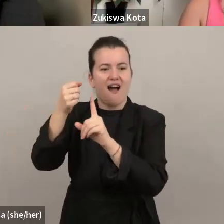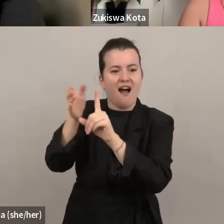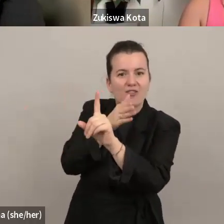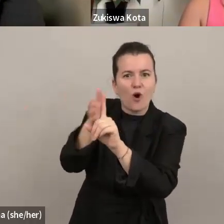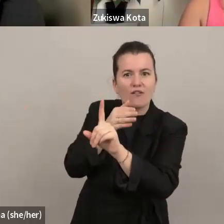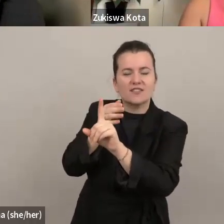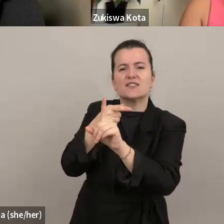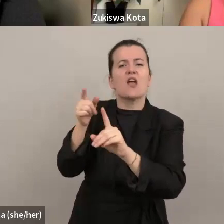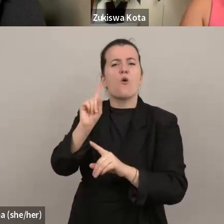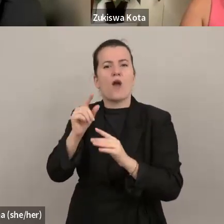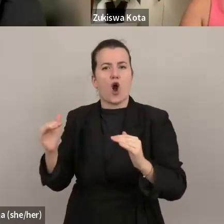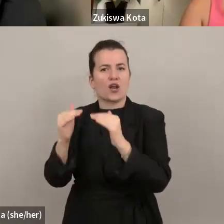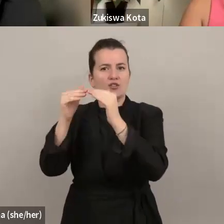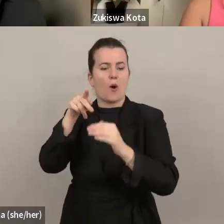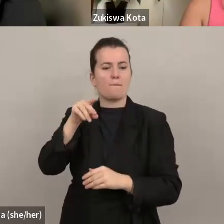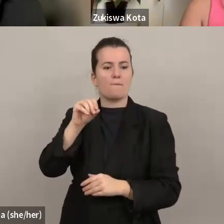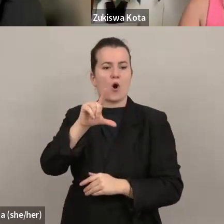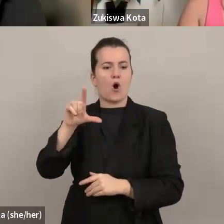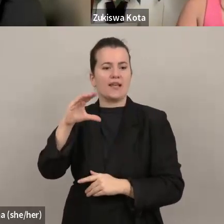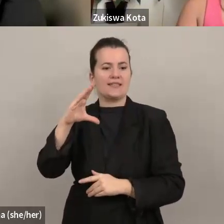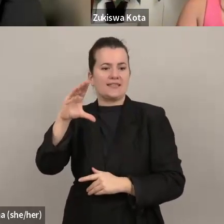of data, design, and technology.